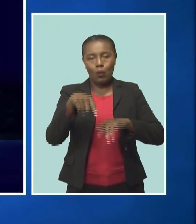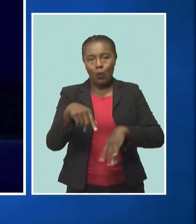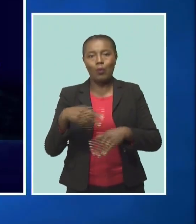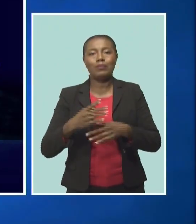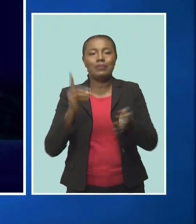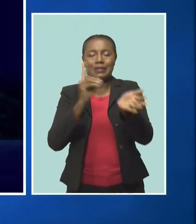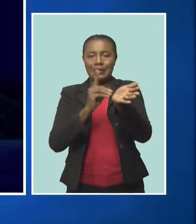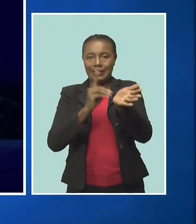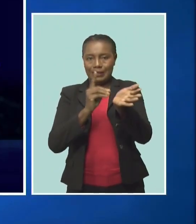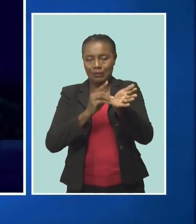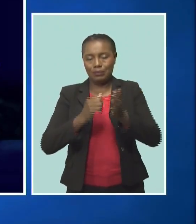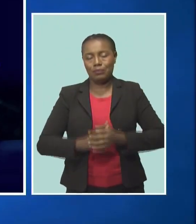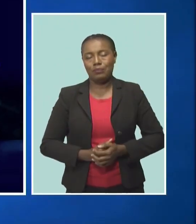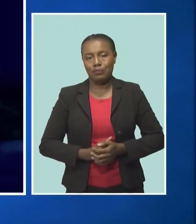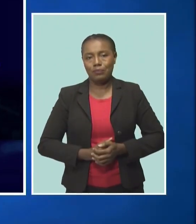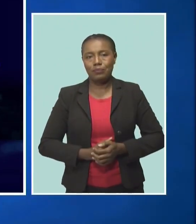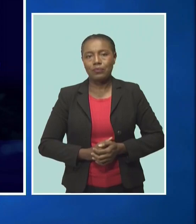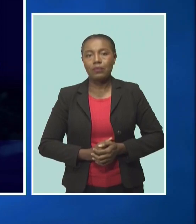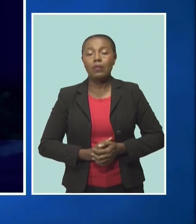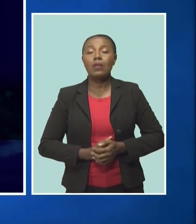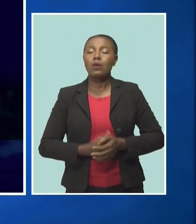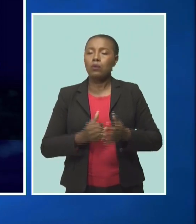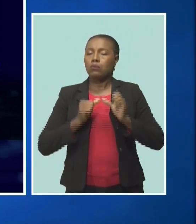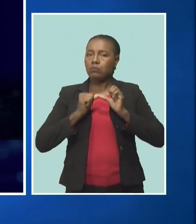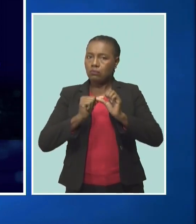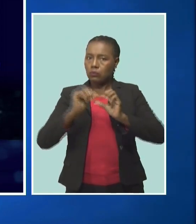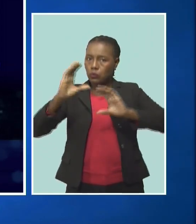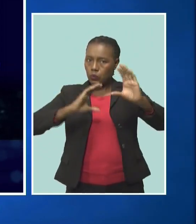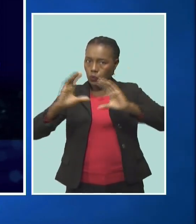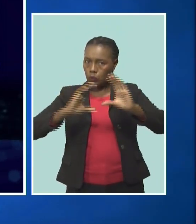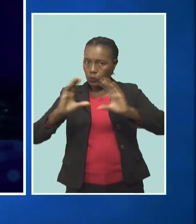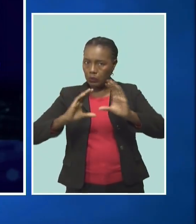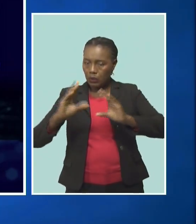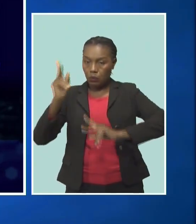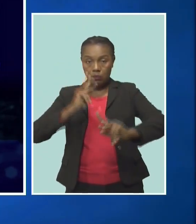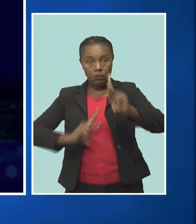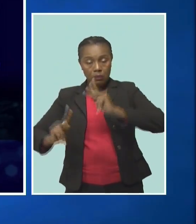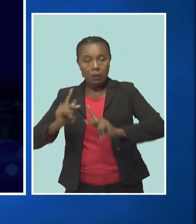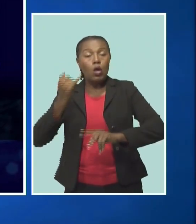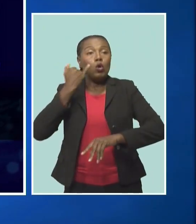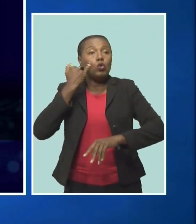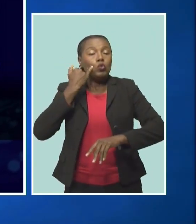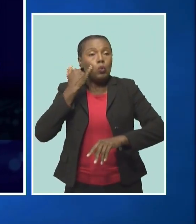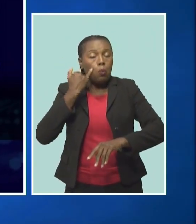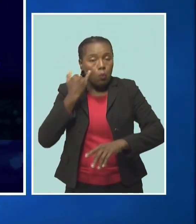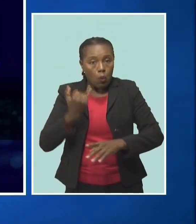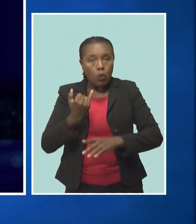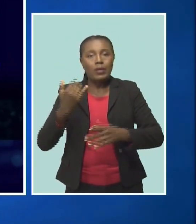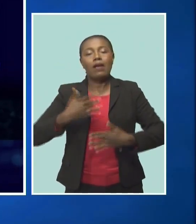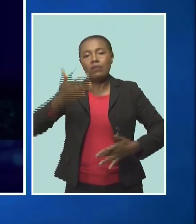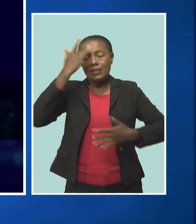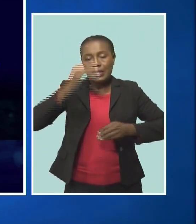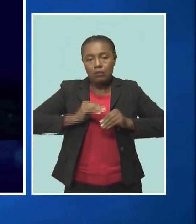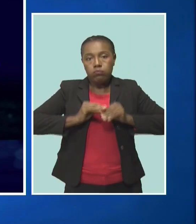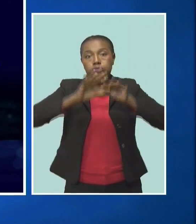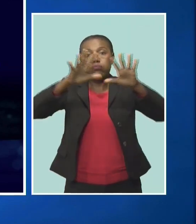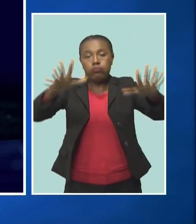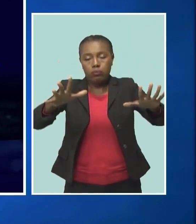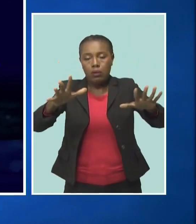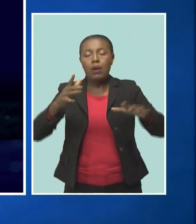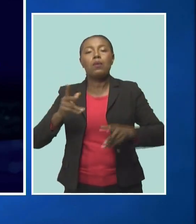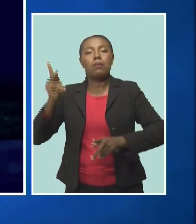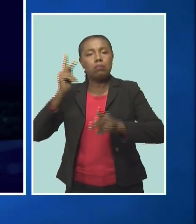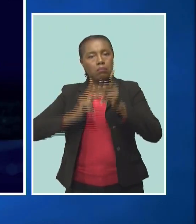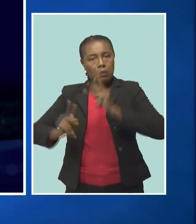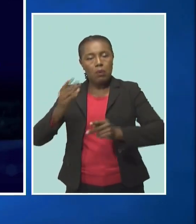to communicate with the public if there is an outbreak, but we cannot agree with the